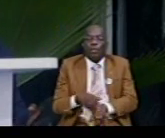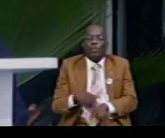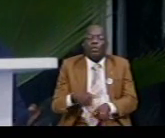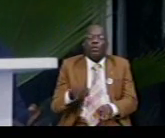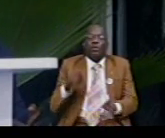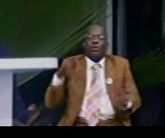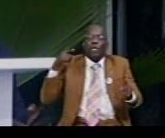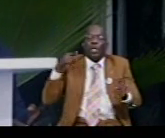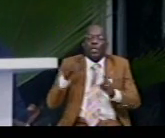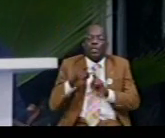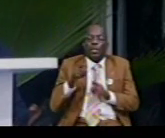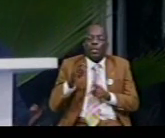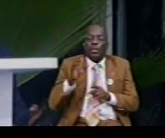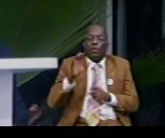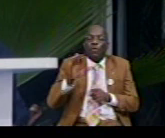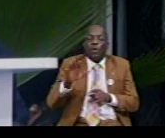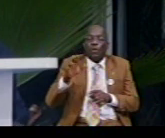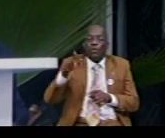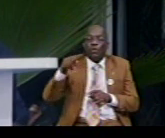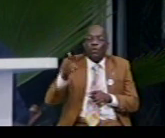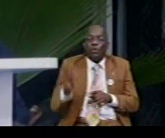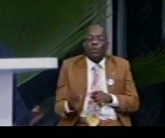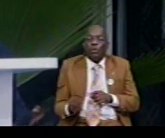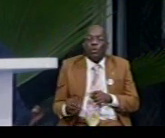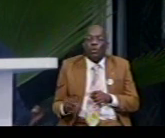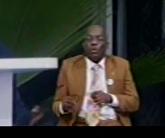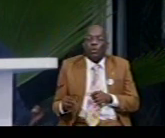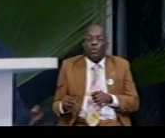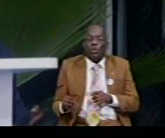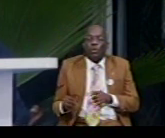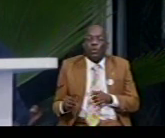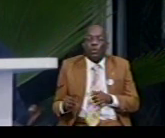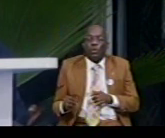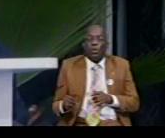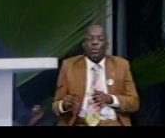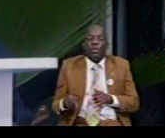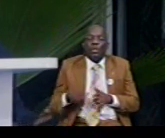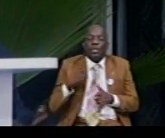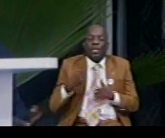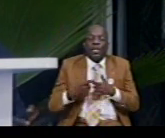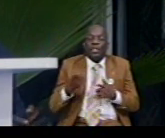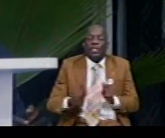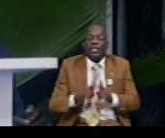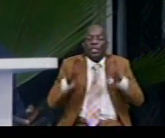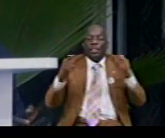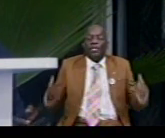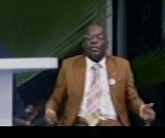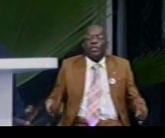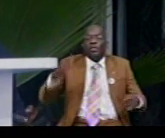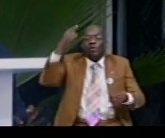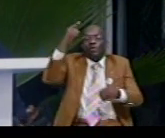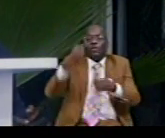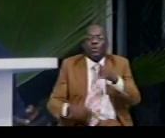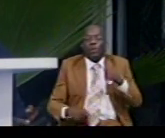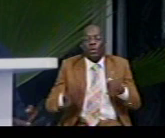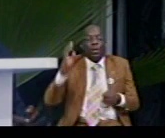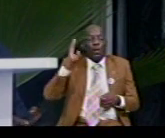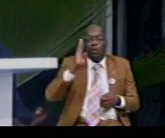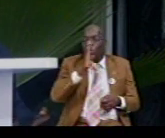p.m. Then the grand finale will be on